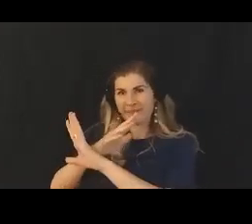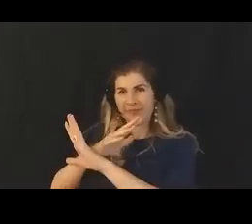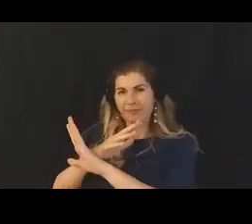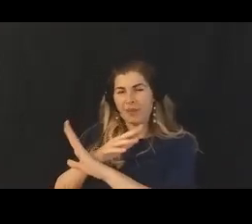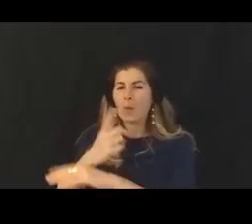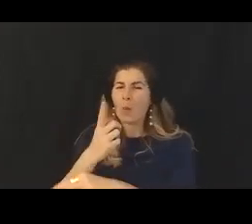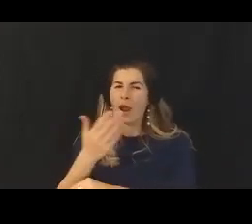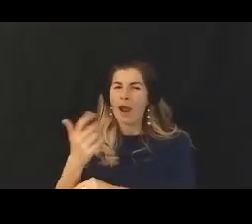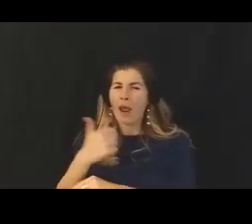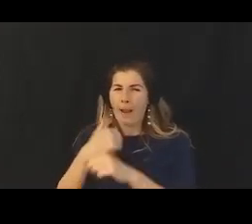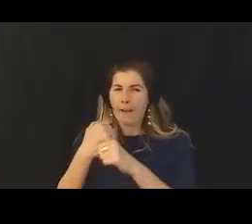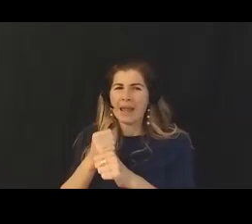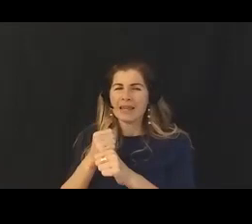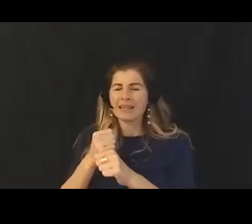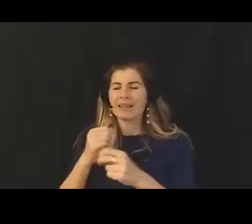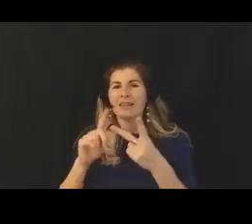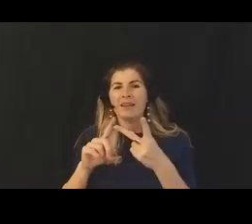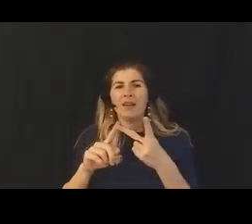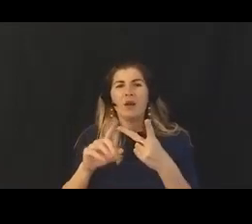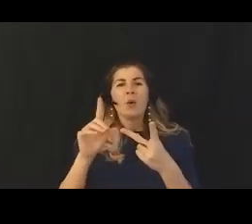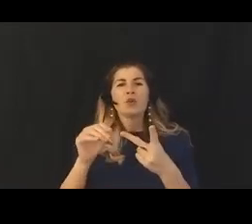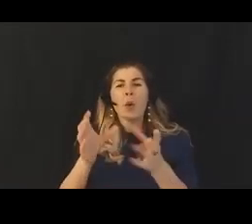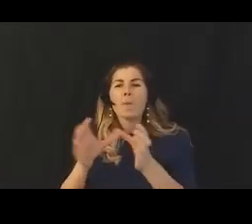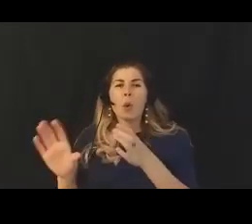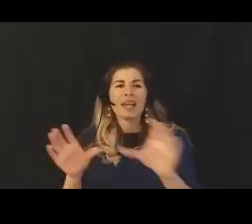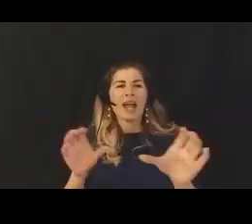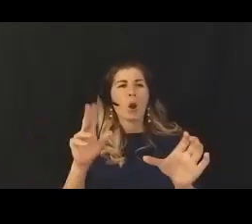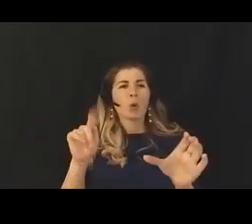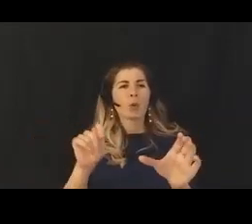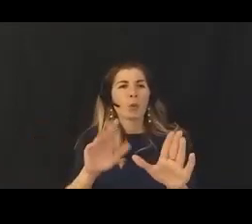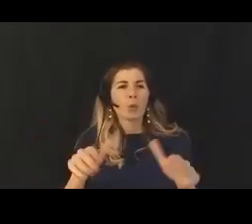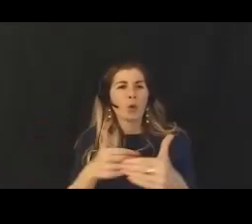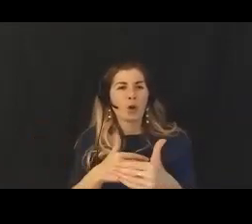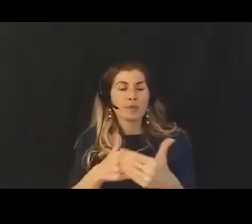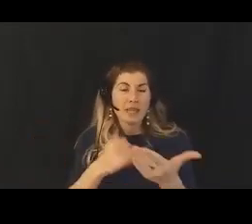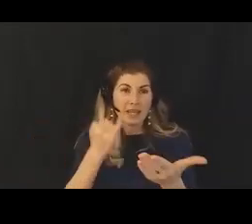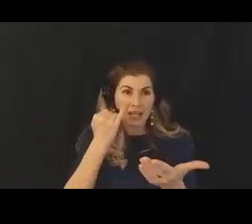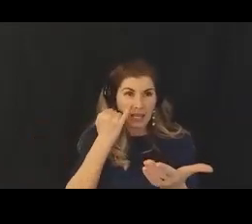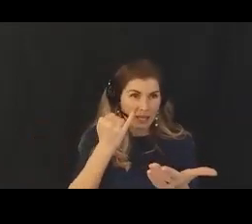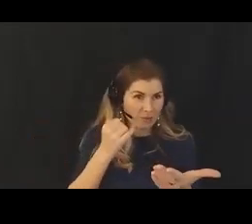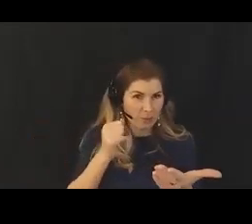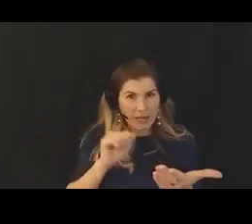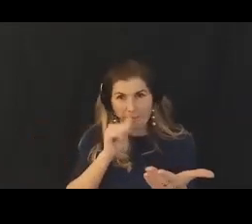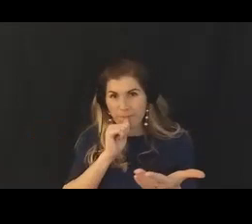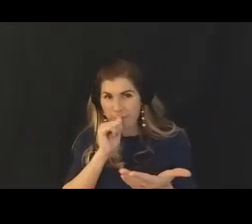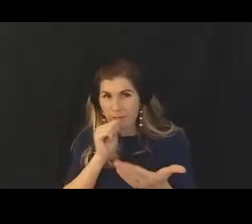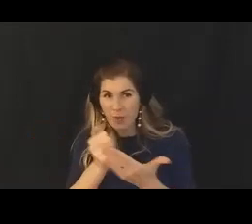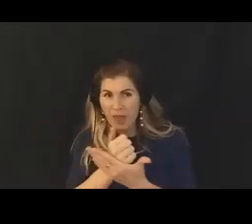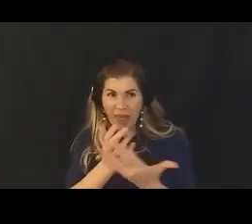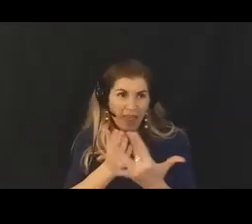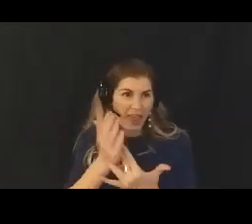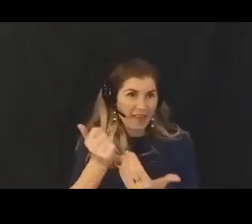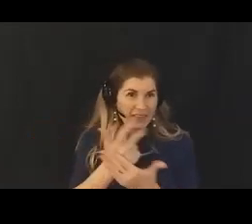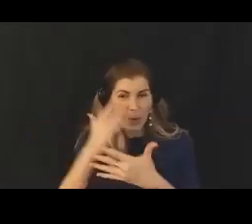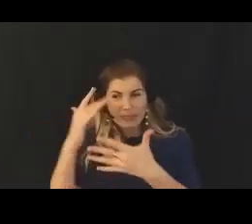created with my students. And then we'll do some breakout rooms towards the end, as long as we can get through everything, which I am hopeful we can,